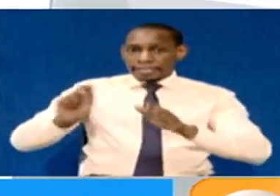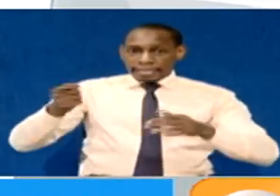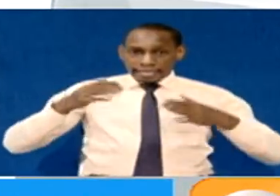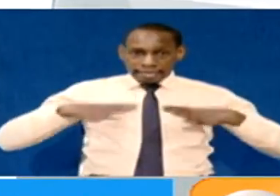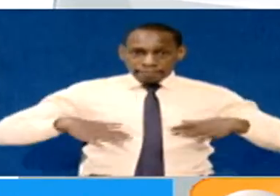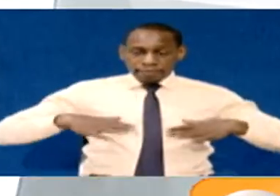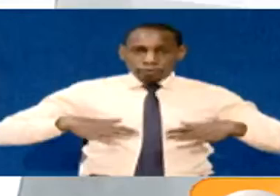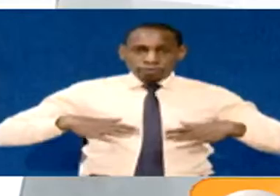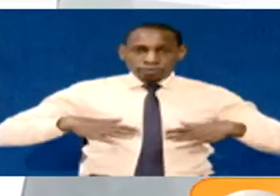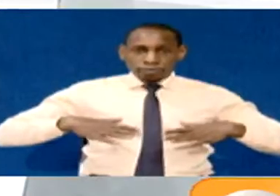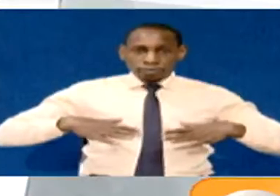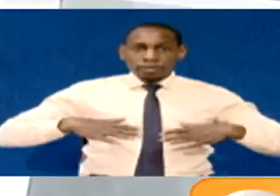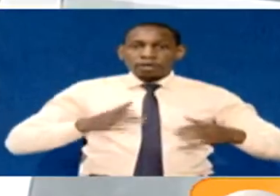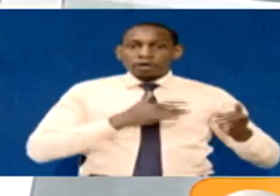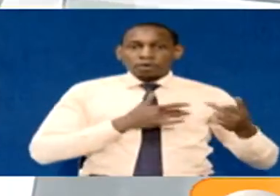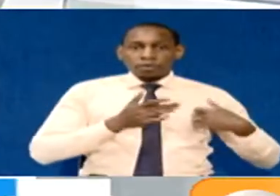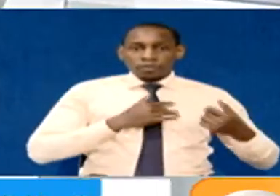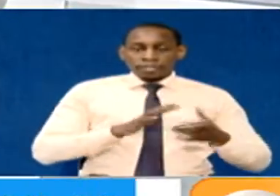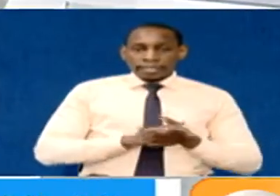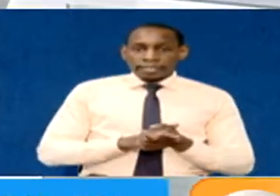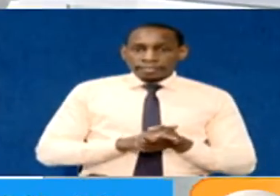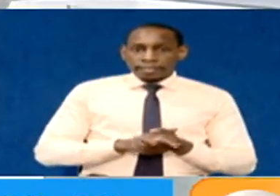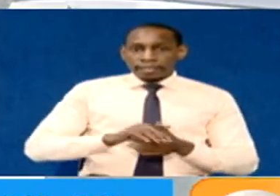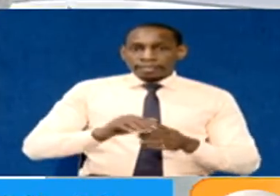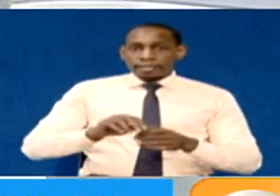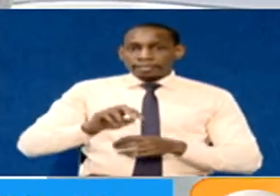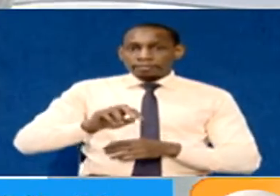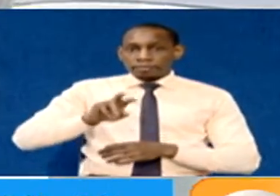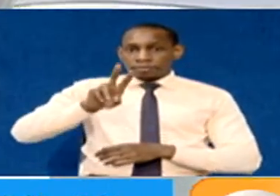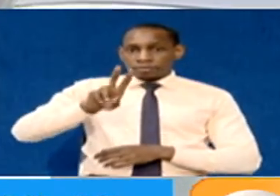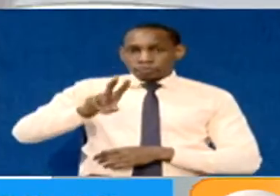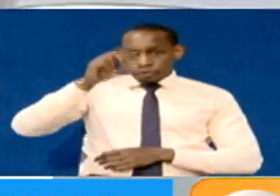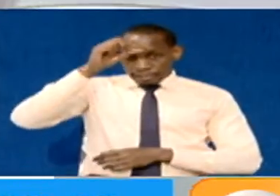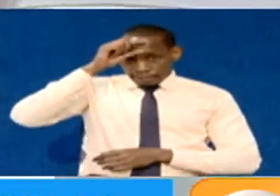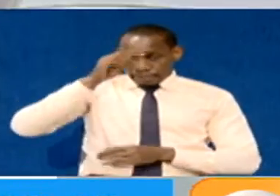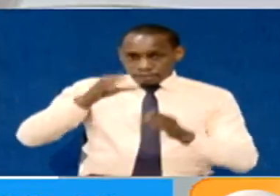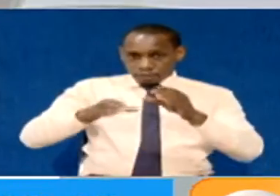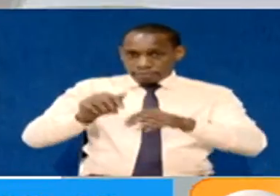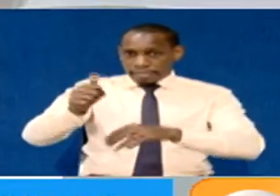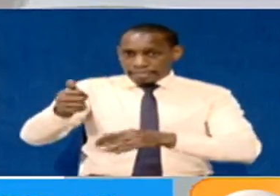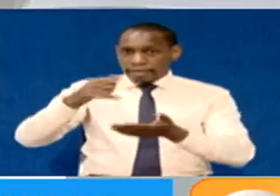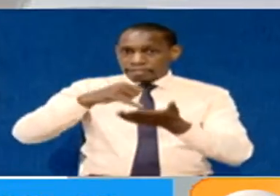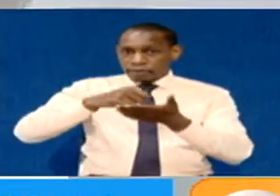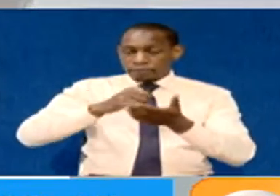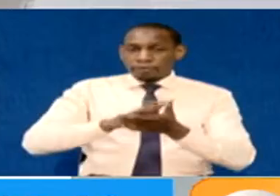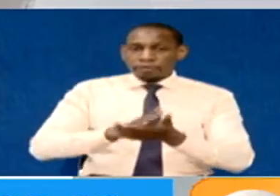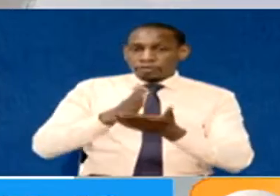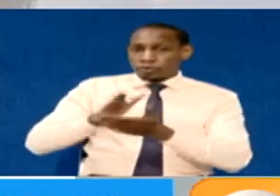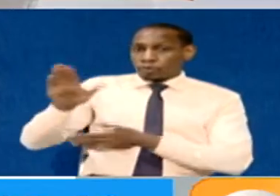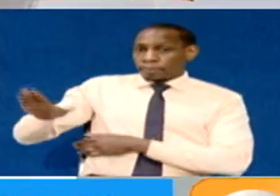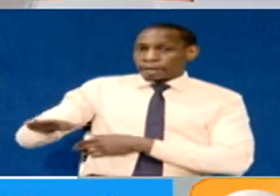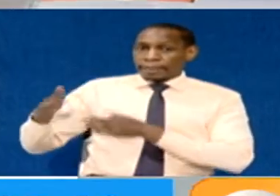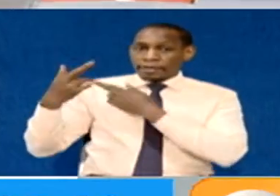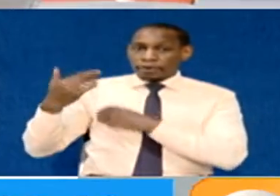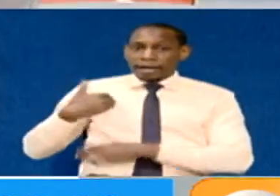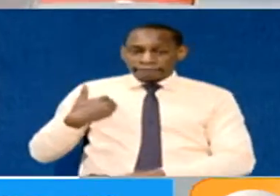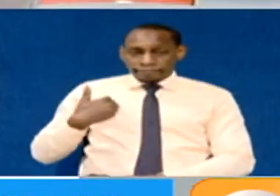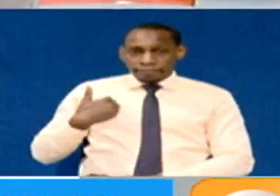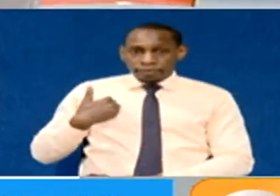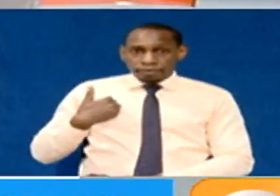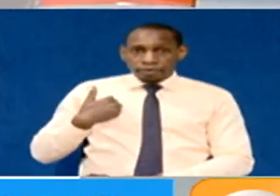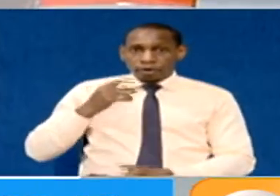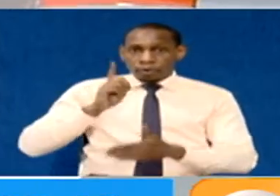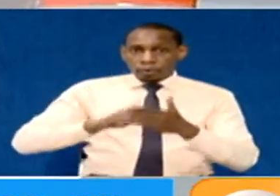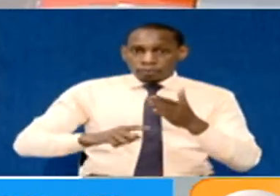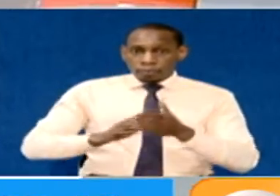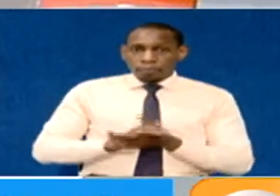Kenyans insofar as the other two arms of government are concerned. So yes, parliament has a role